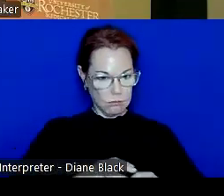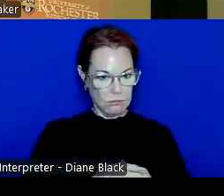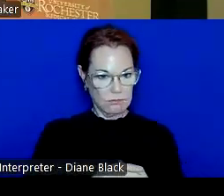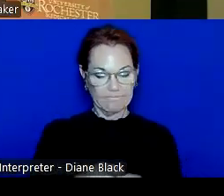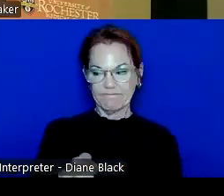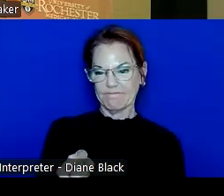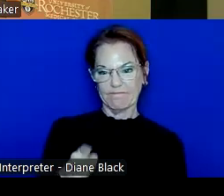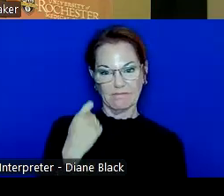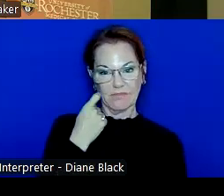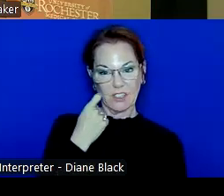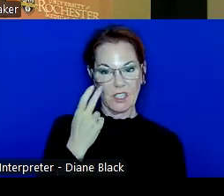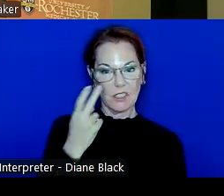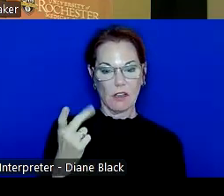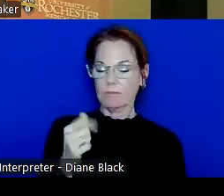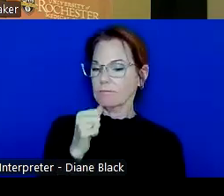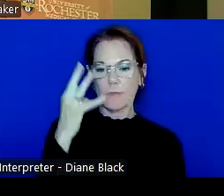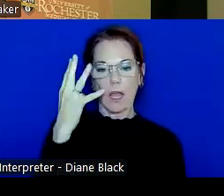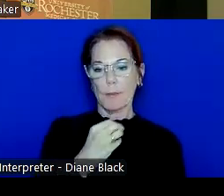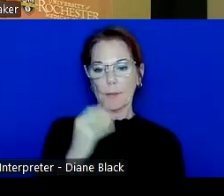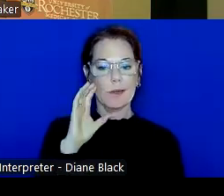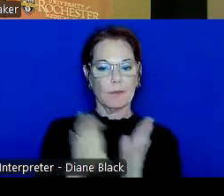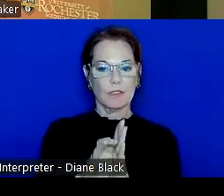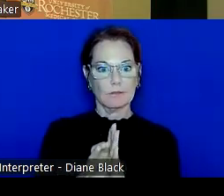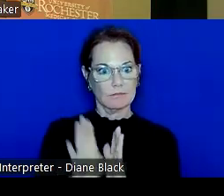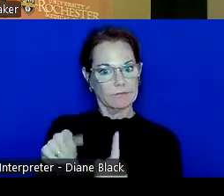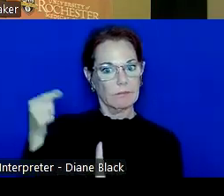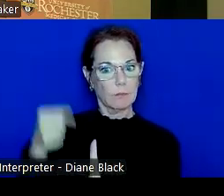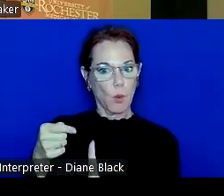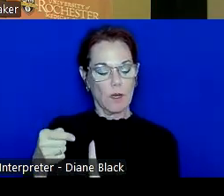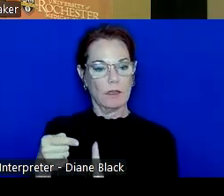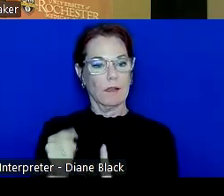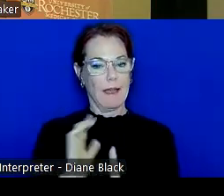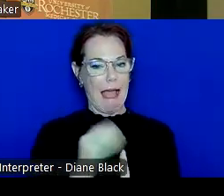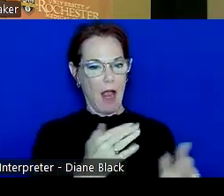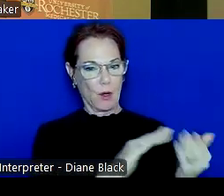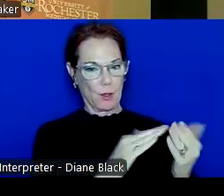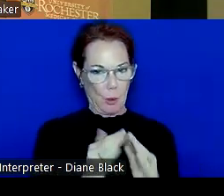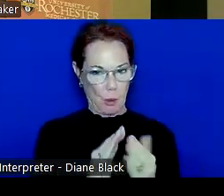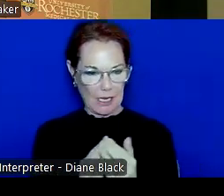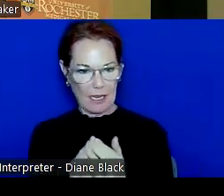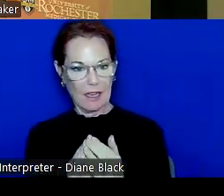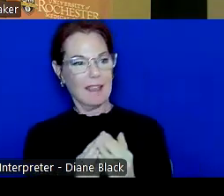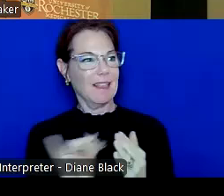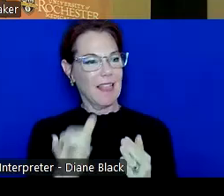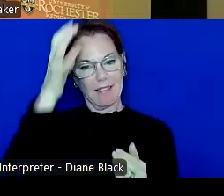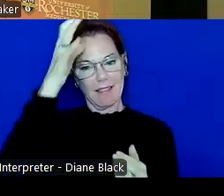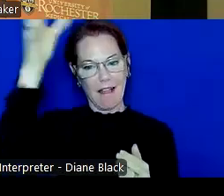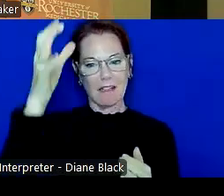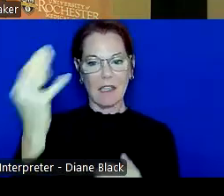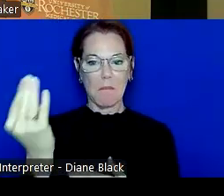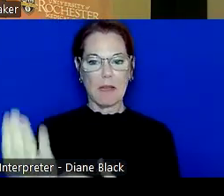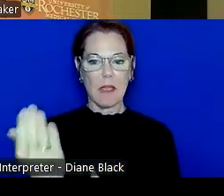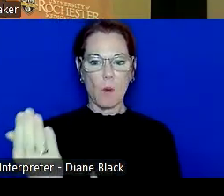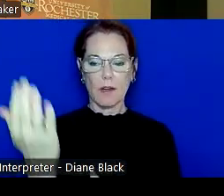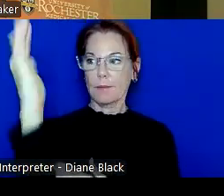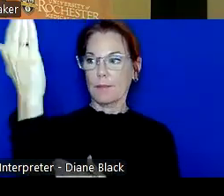picture. It was not intended to be. For the truth about our community is like a Monday morning look in the mirror. The image which bounces back